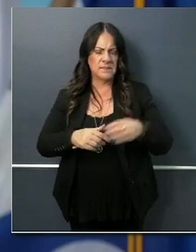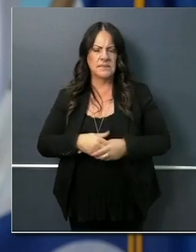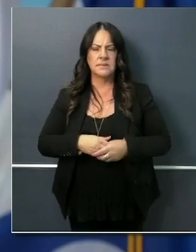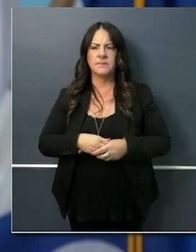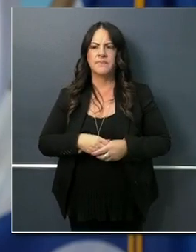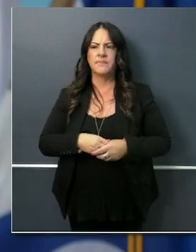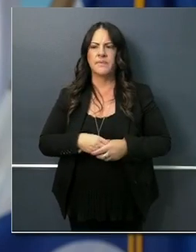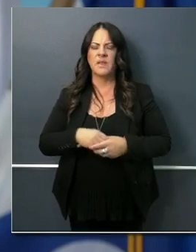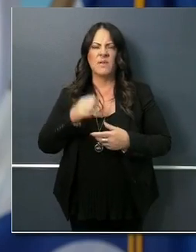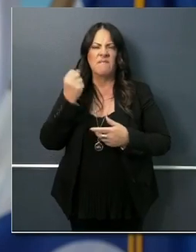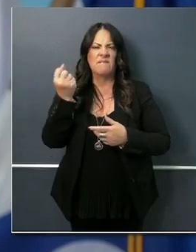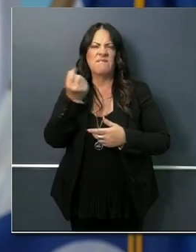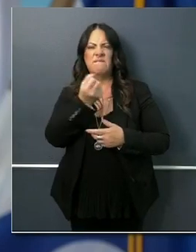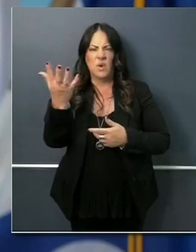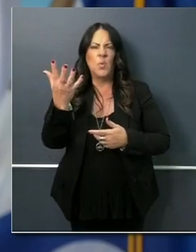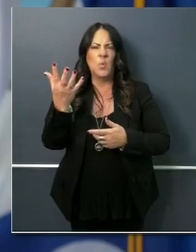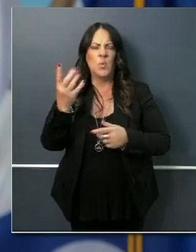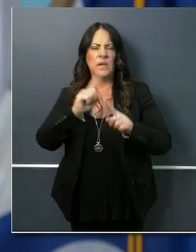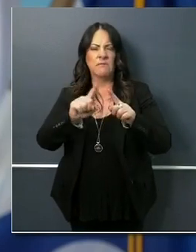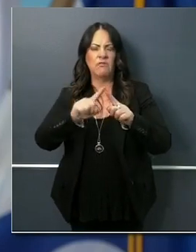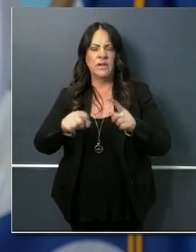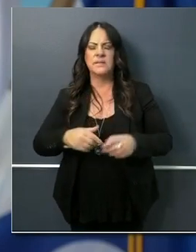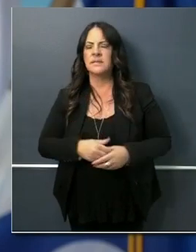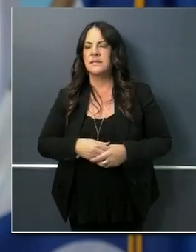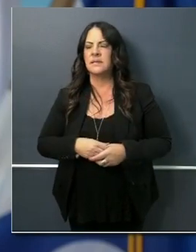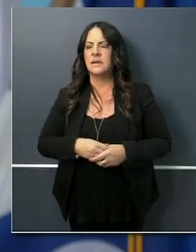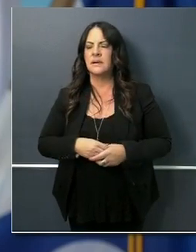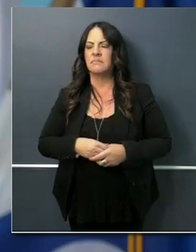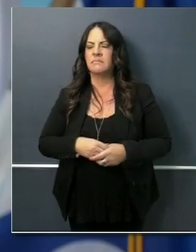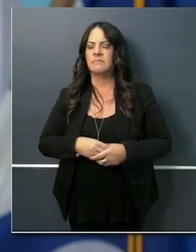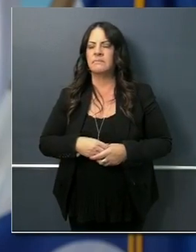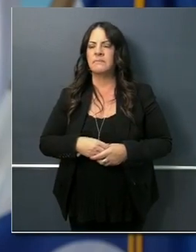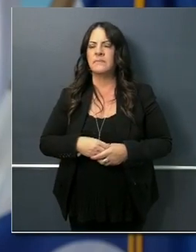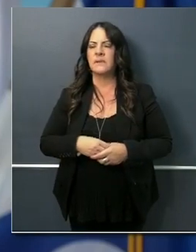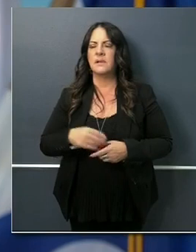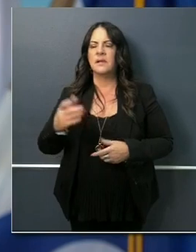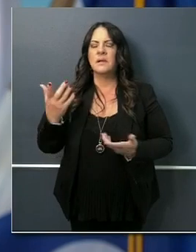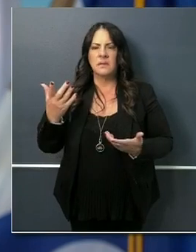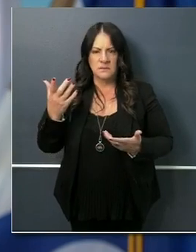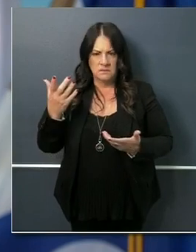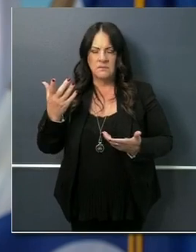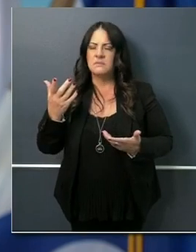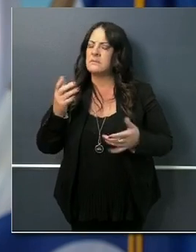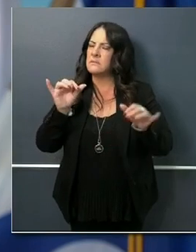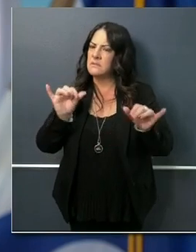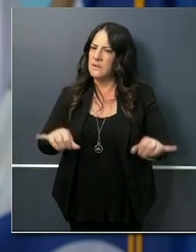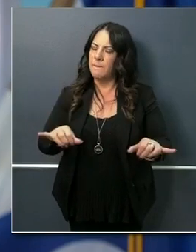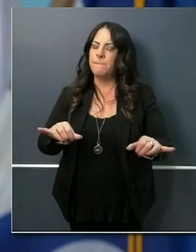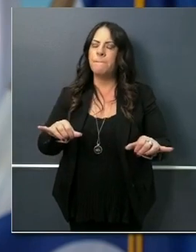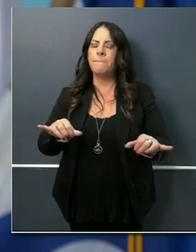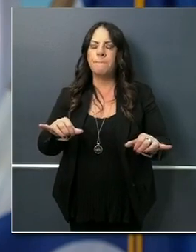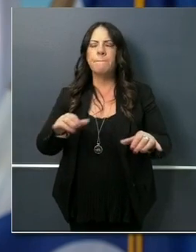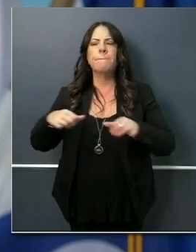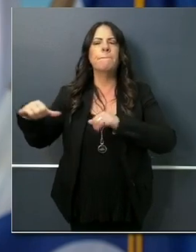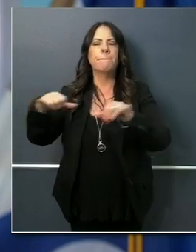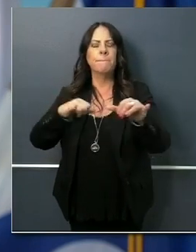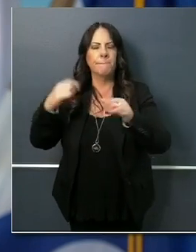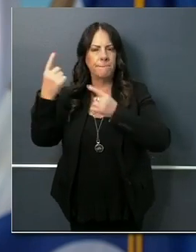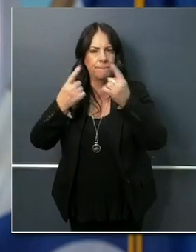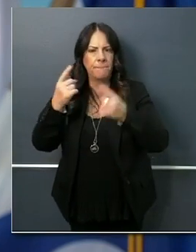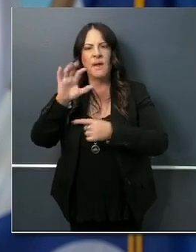Cardinal, a few others that are doing the same as their procurement requires the same considerations. The